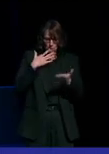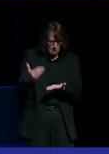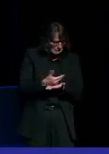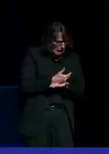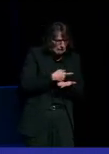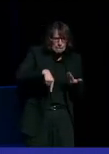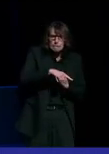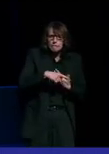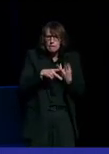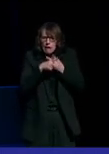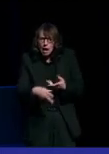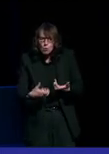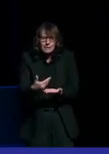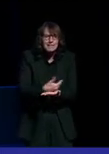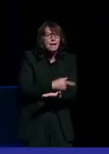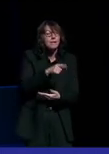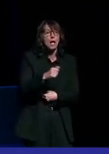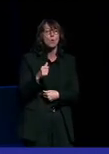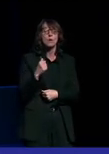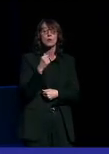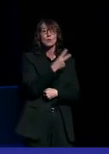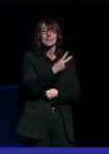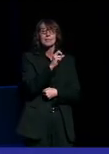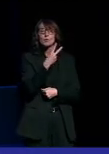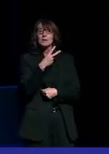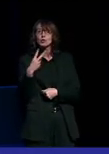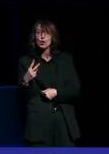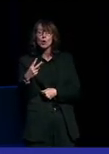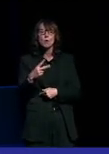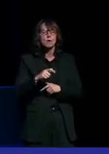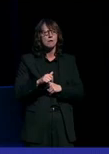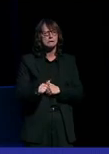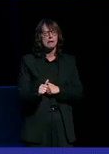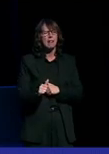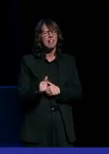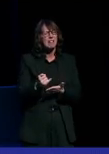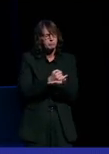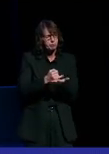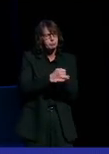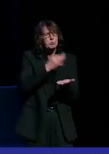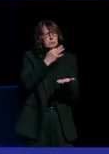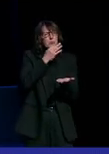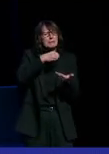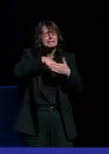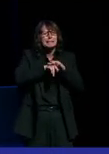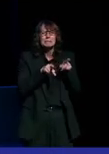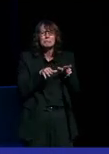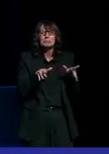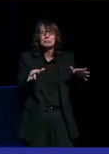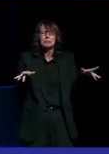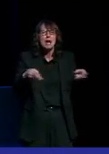And in 2022, we still find sewage in our rivers and on our